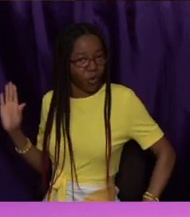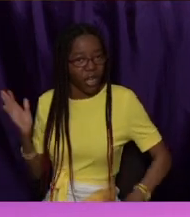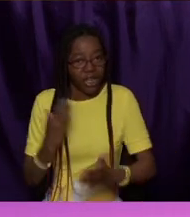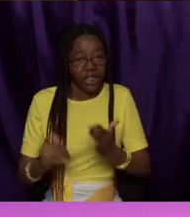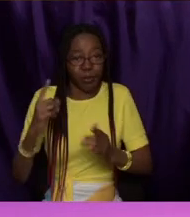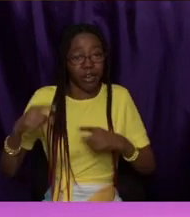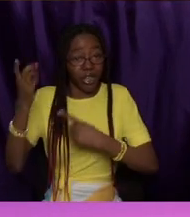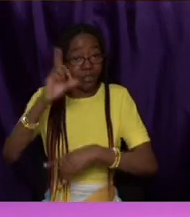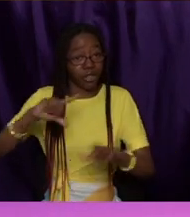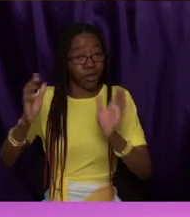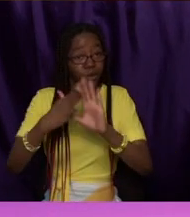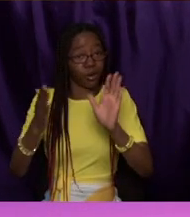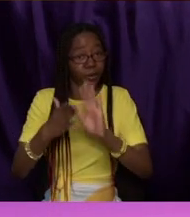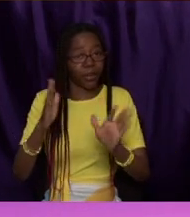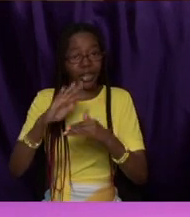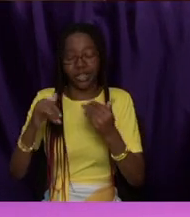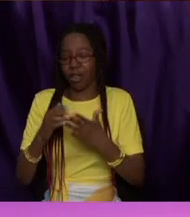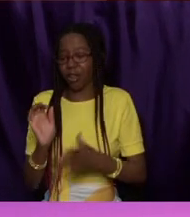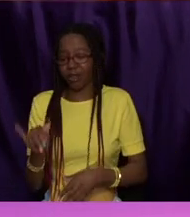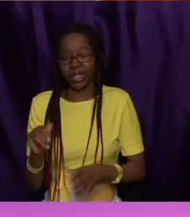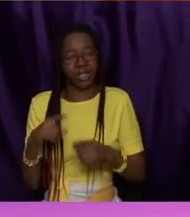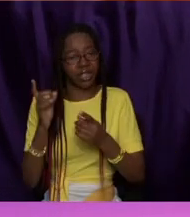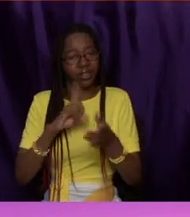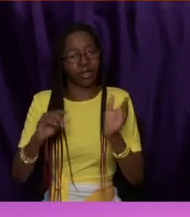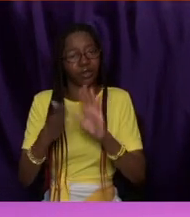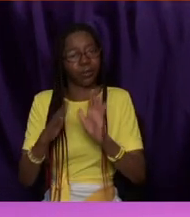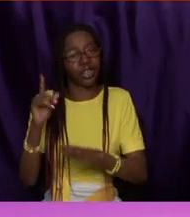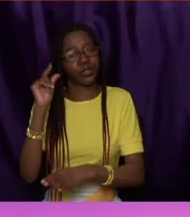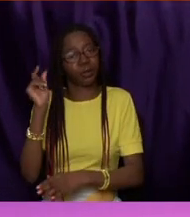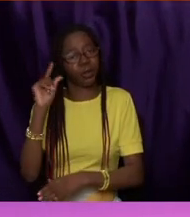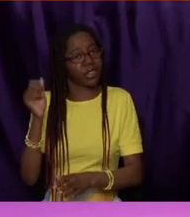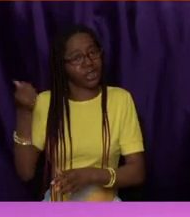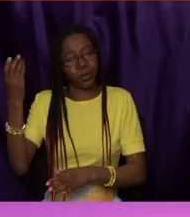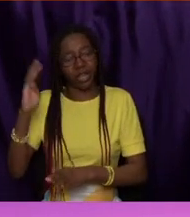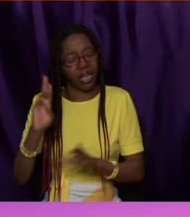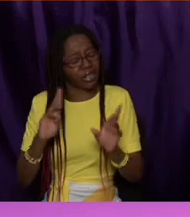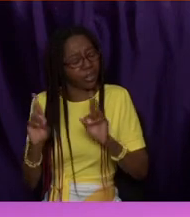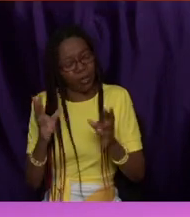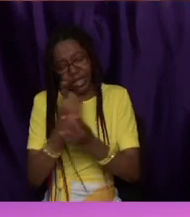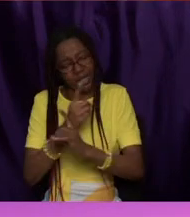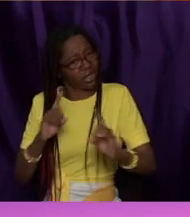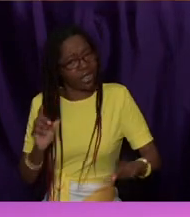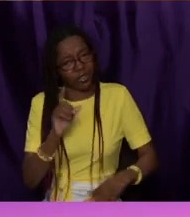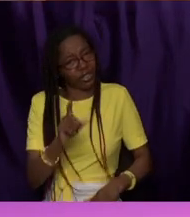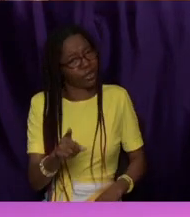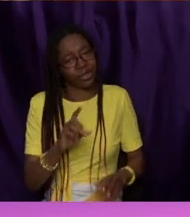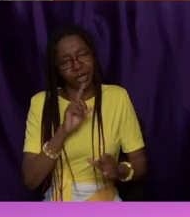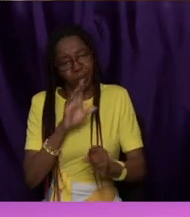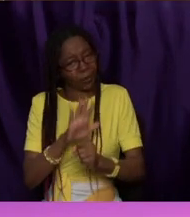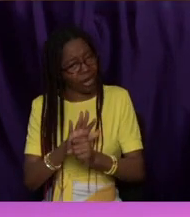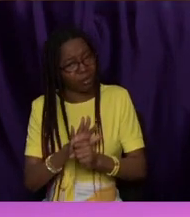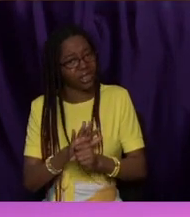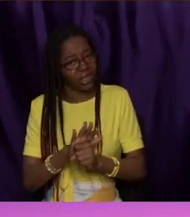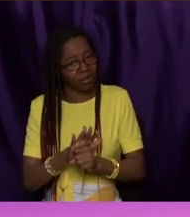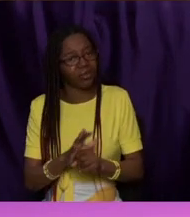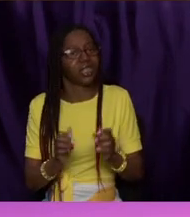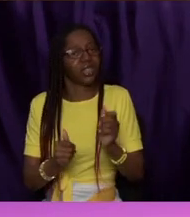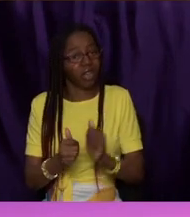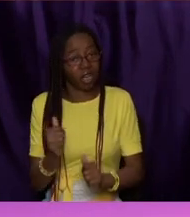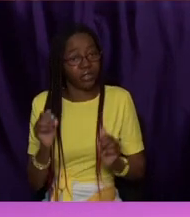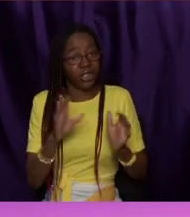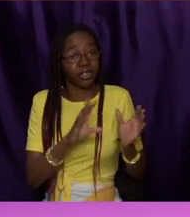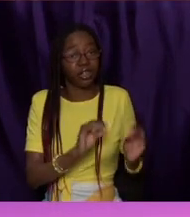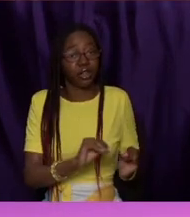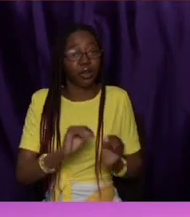Somebody give God praise for Moses. Give God praise for Moses. When God is ready to deliver you to your promise, he often